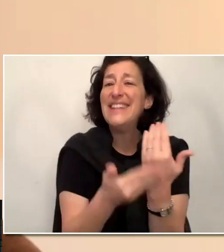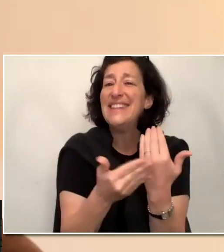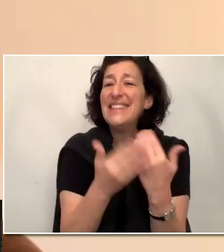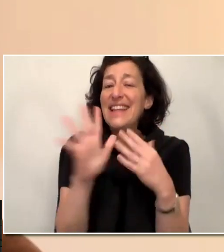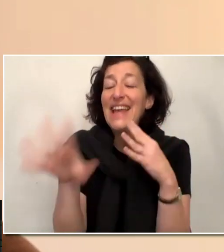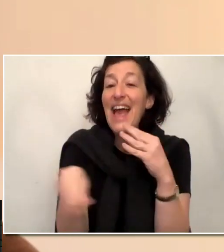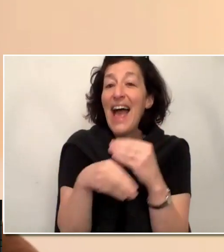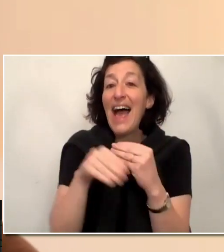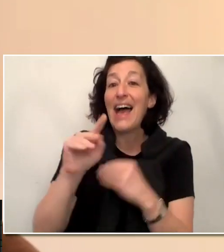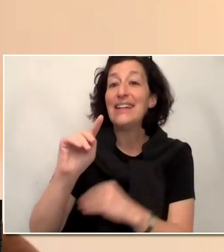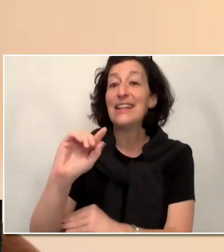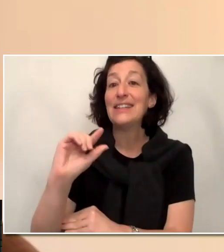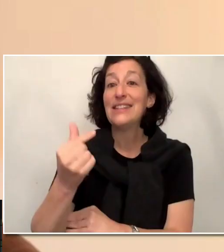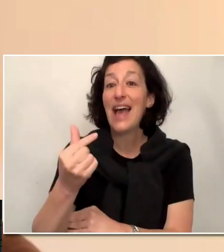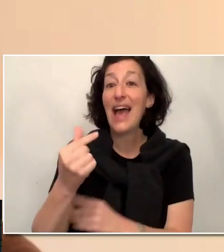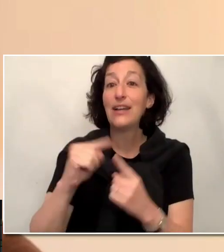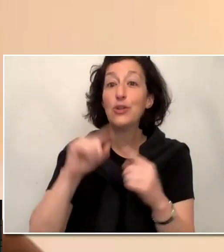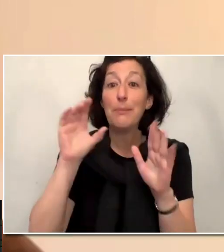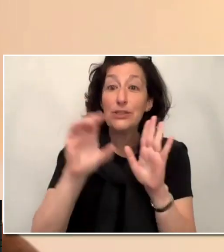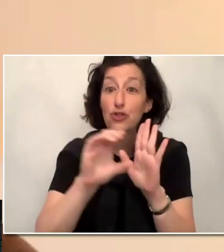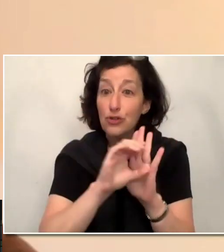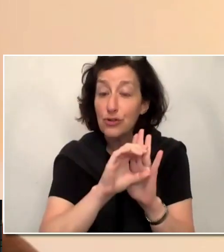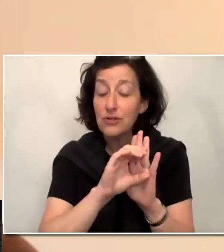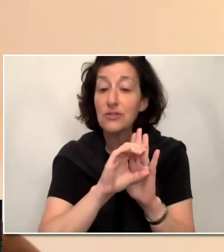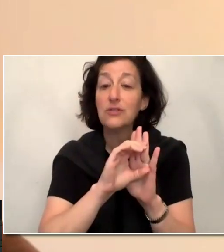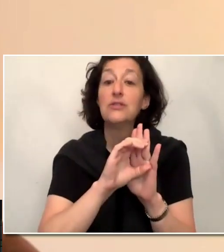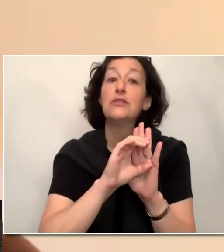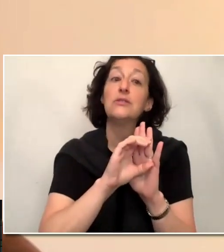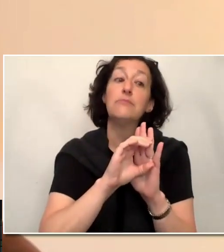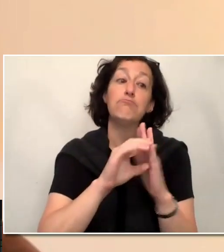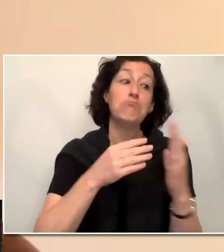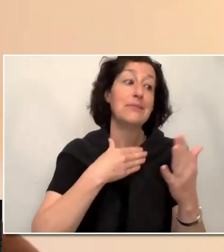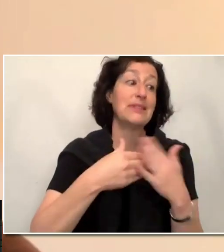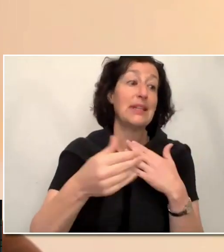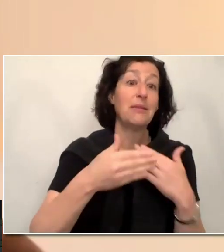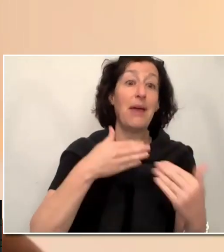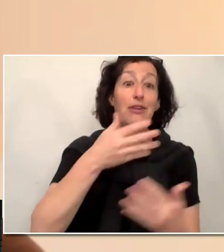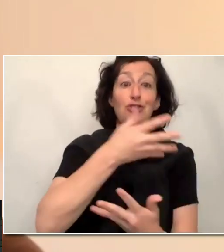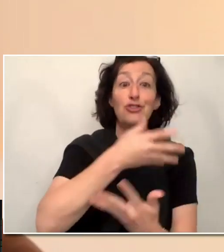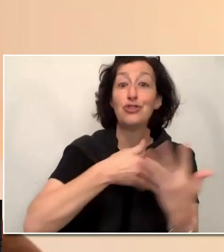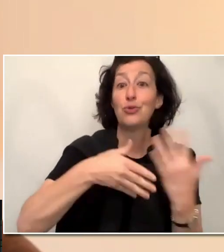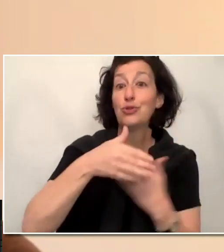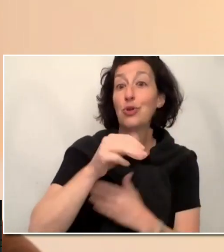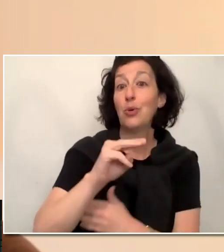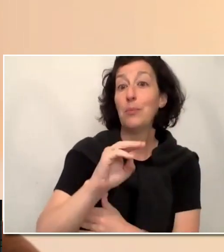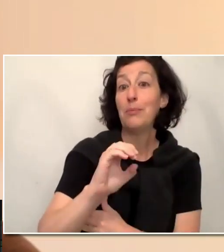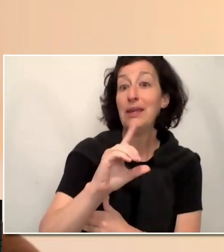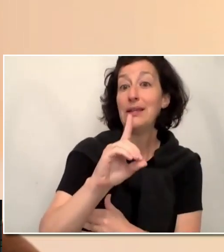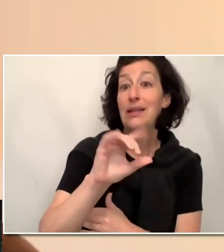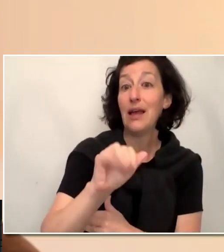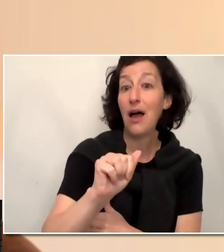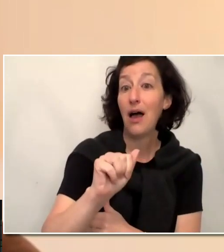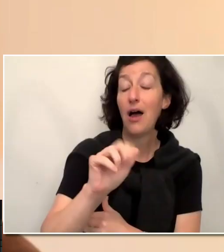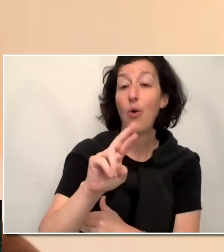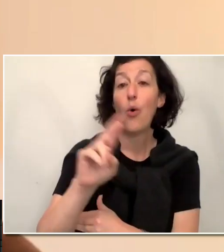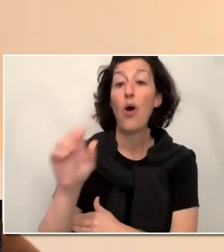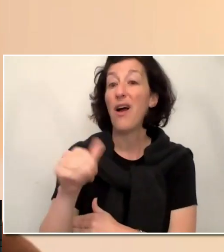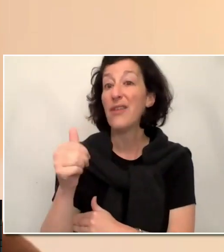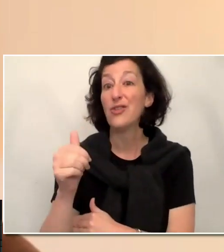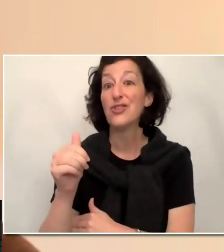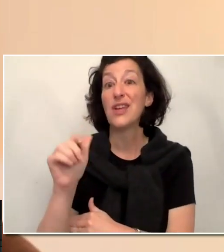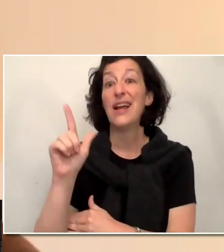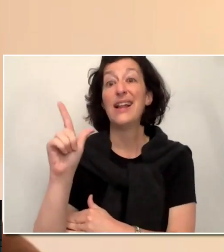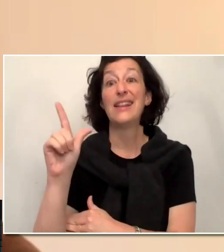tags to your photos, whether you're on social media or others. LinkedIn